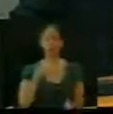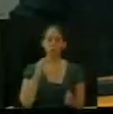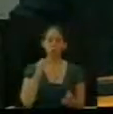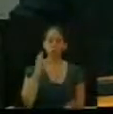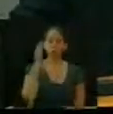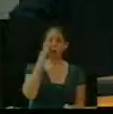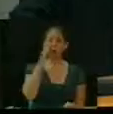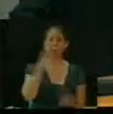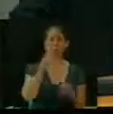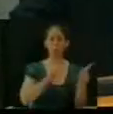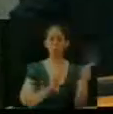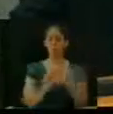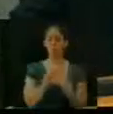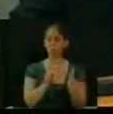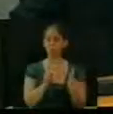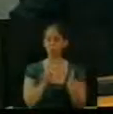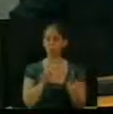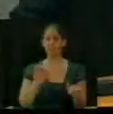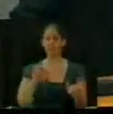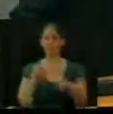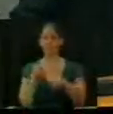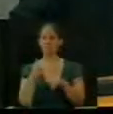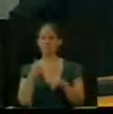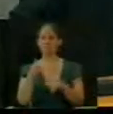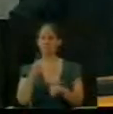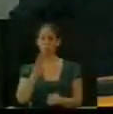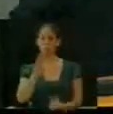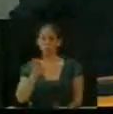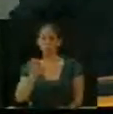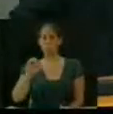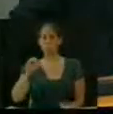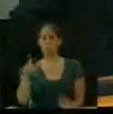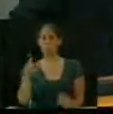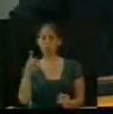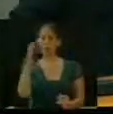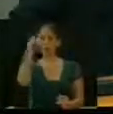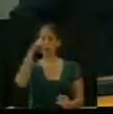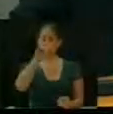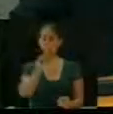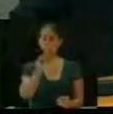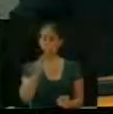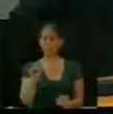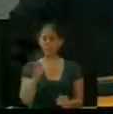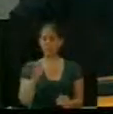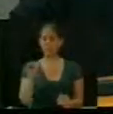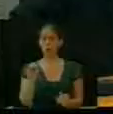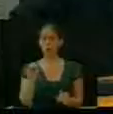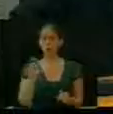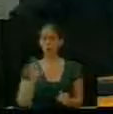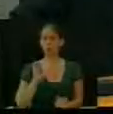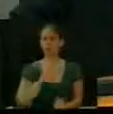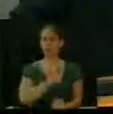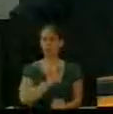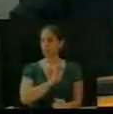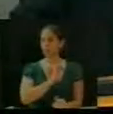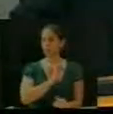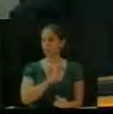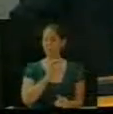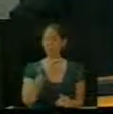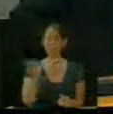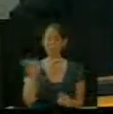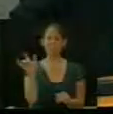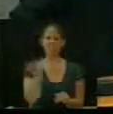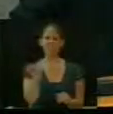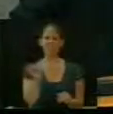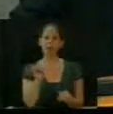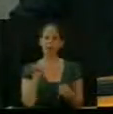of directors for Tennessee County Commissioners Association, I hear commissioners from across the state dealing with the same issues that we are dealing with, and